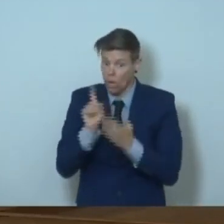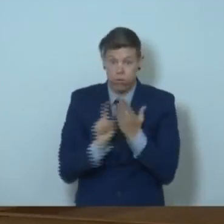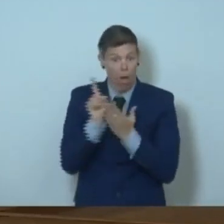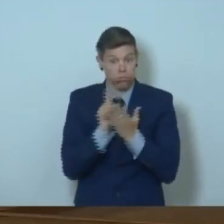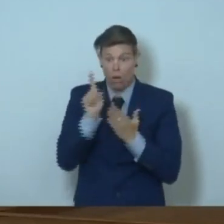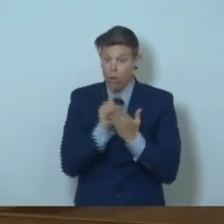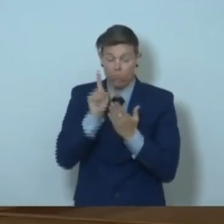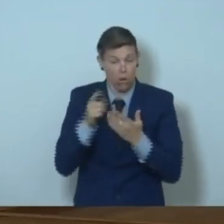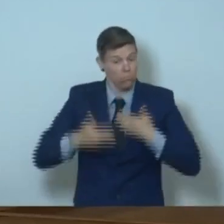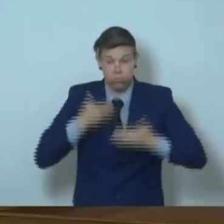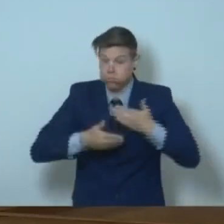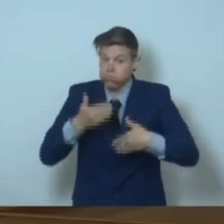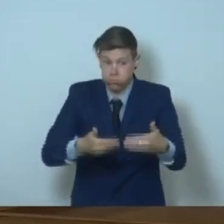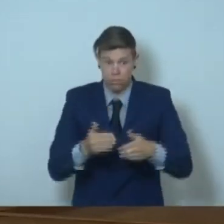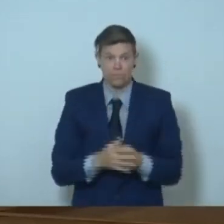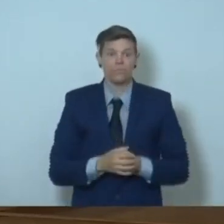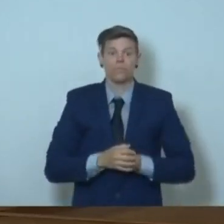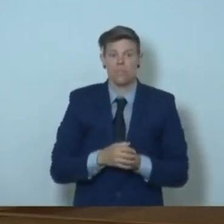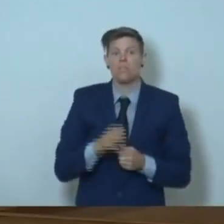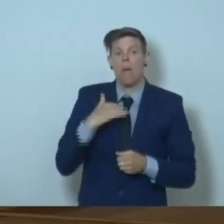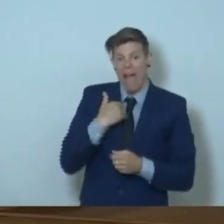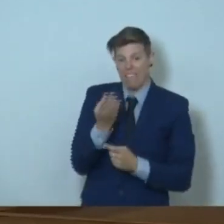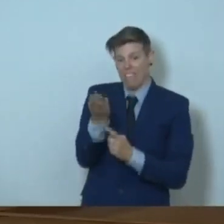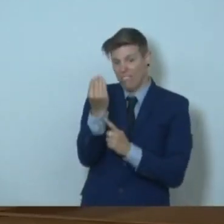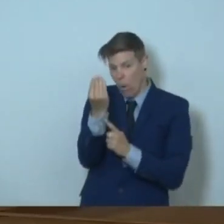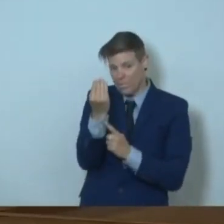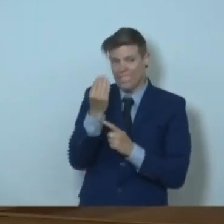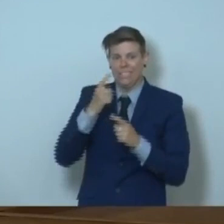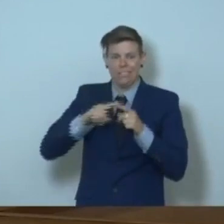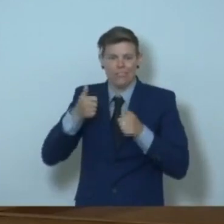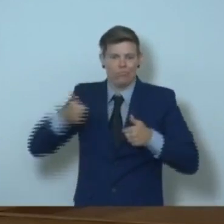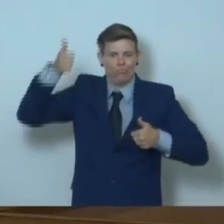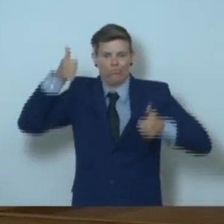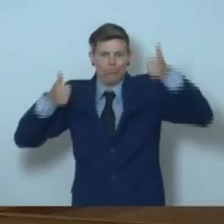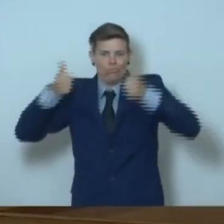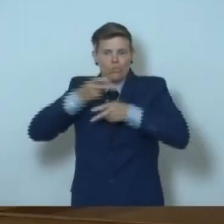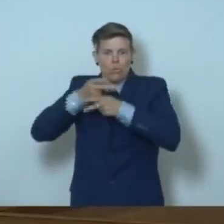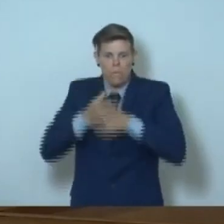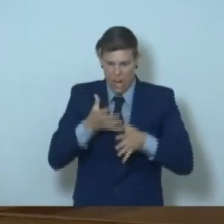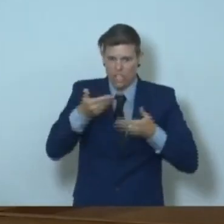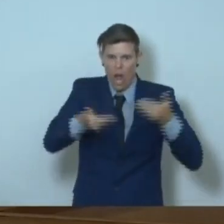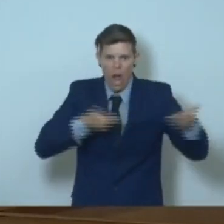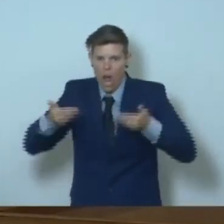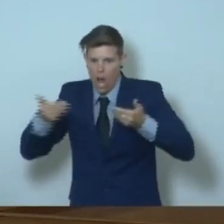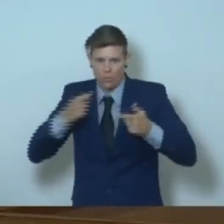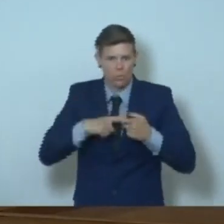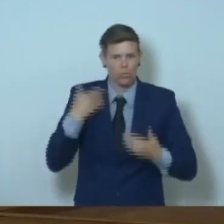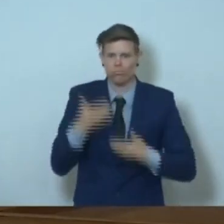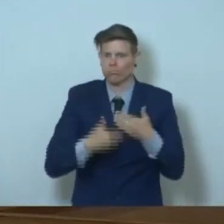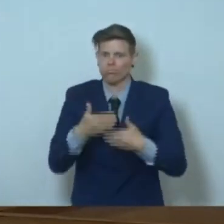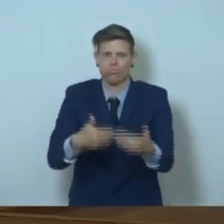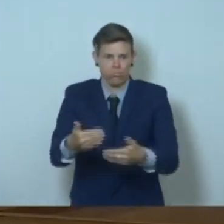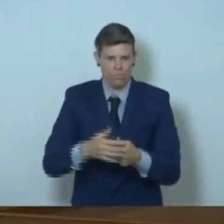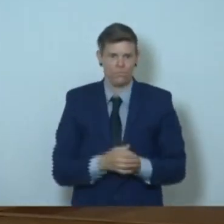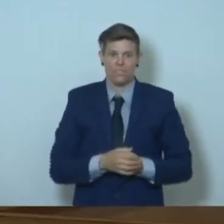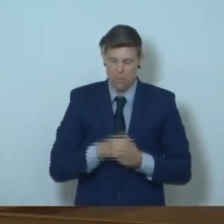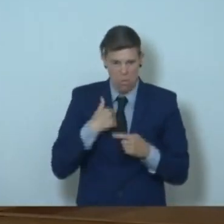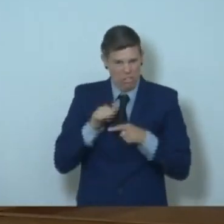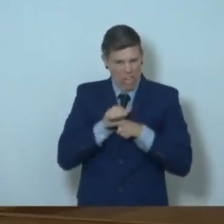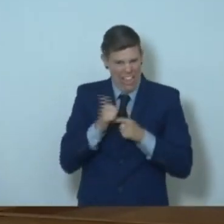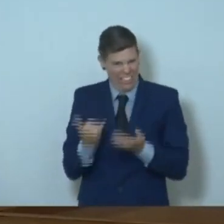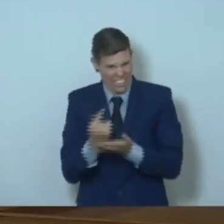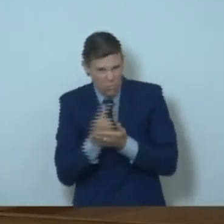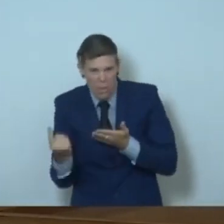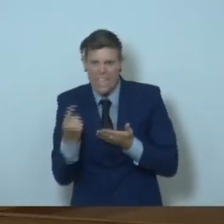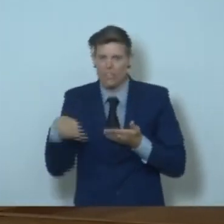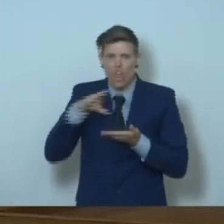14 supervisors have been hired to do contact tracing in the Department of Health Epidemiology. They're being trained this week.